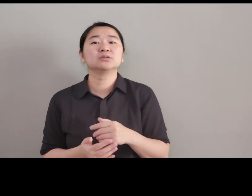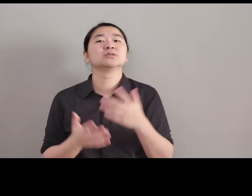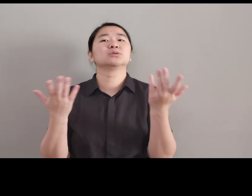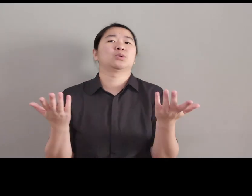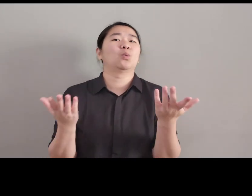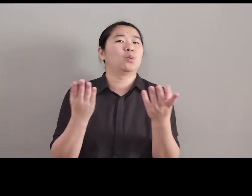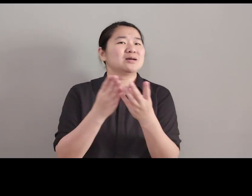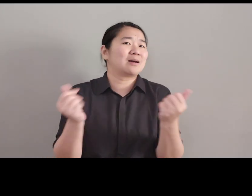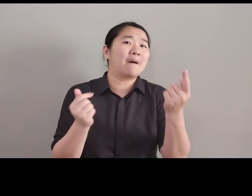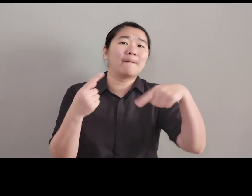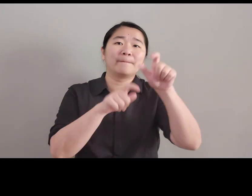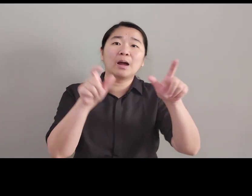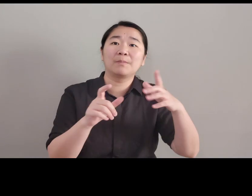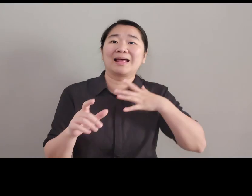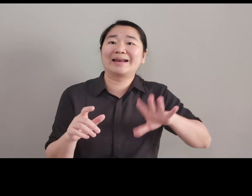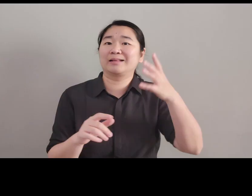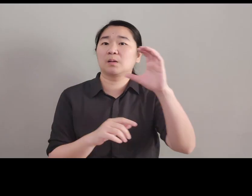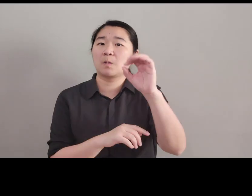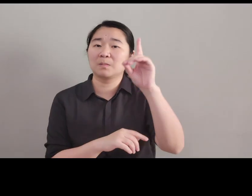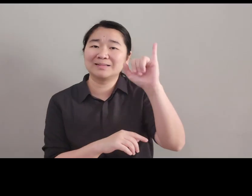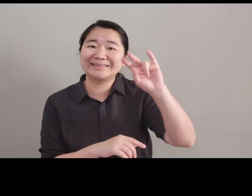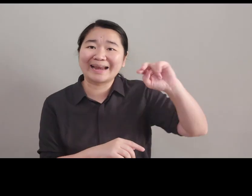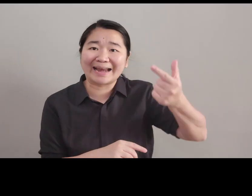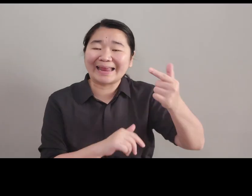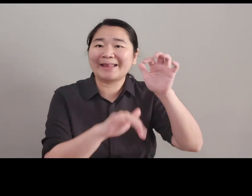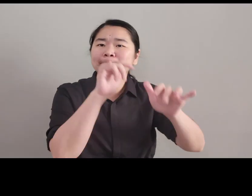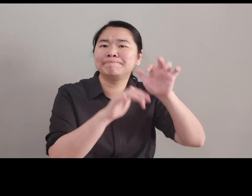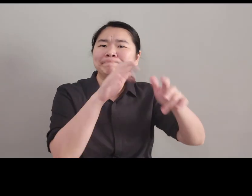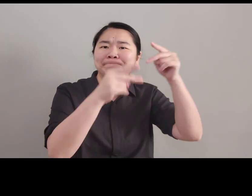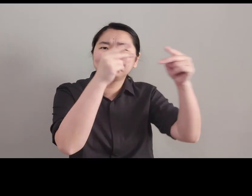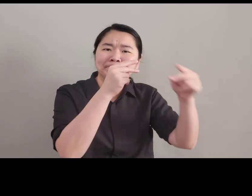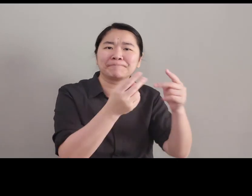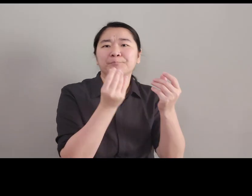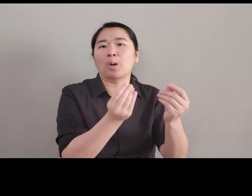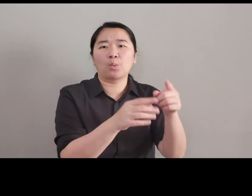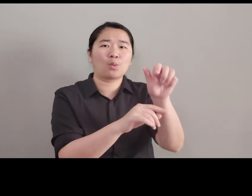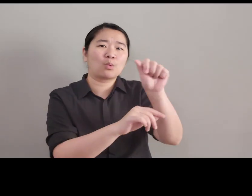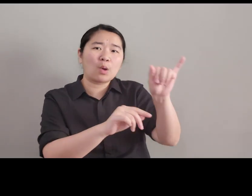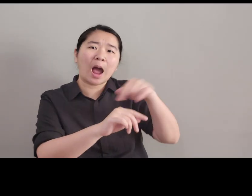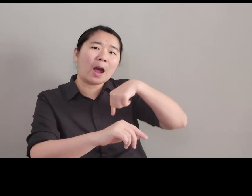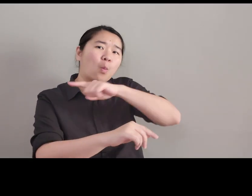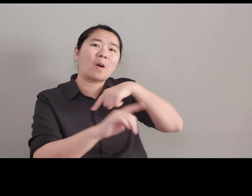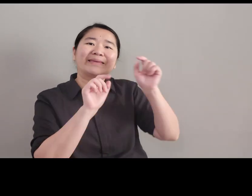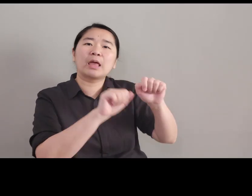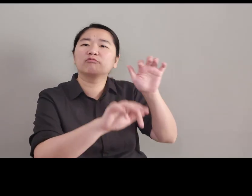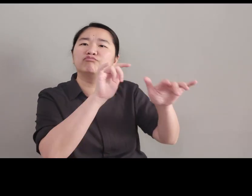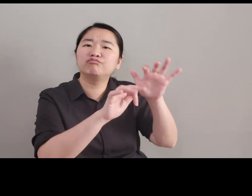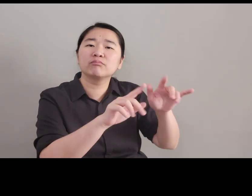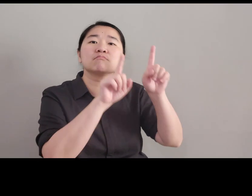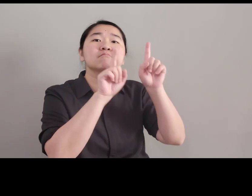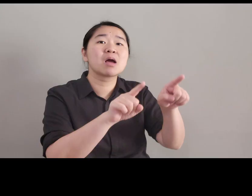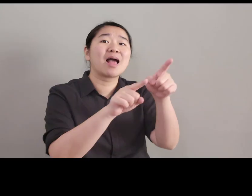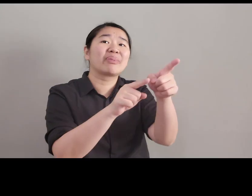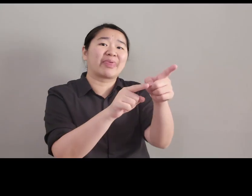information people use AI for. So that's hopefully a maturity thing that will maybe not go away, but people will